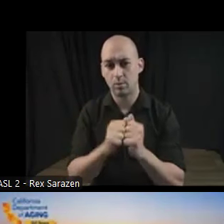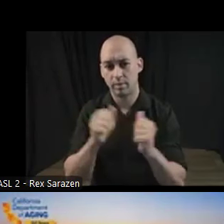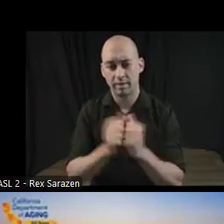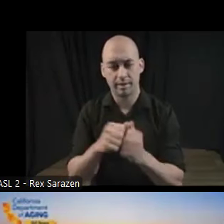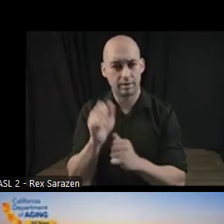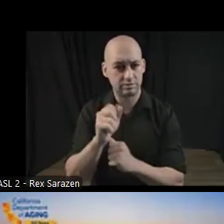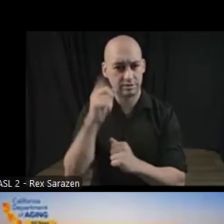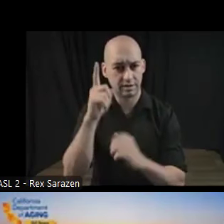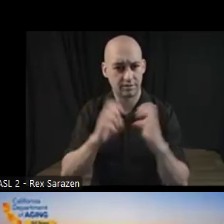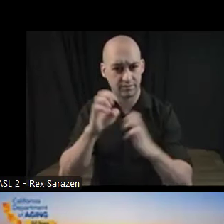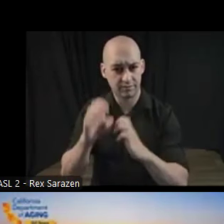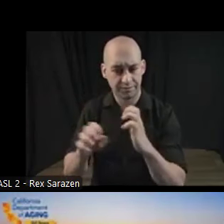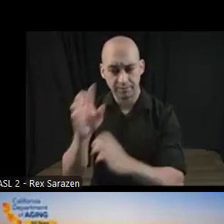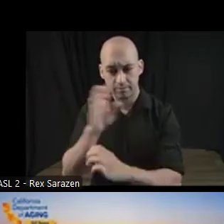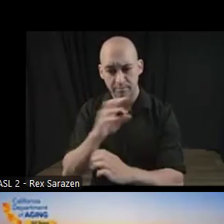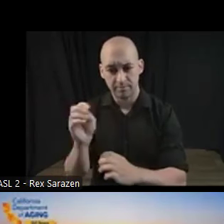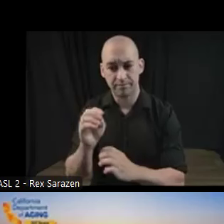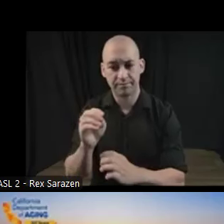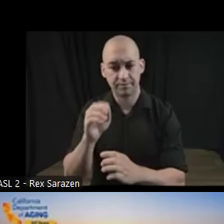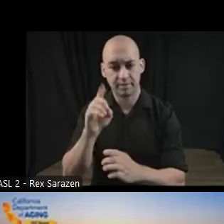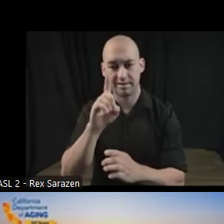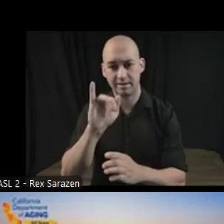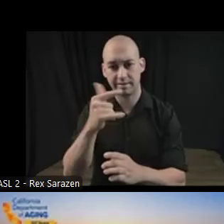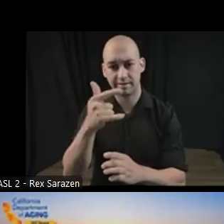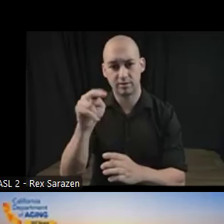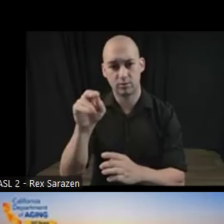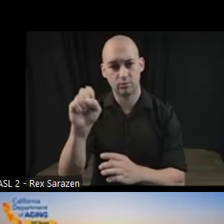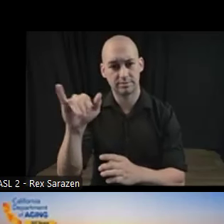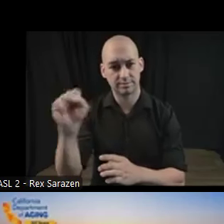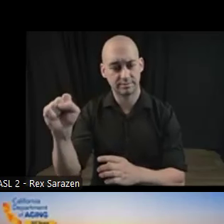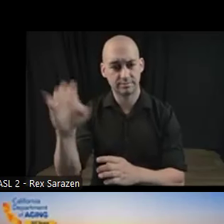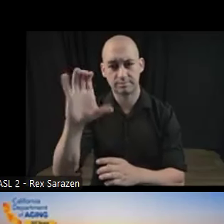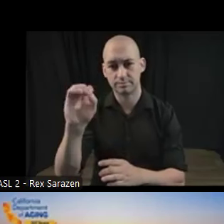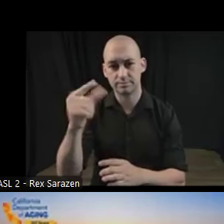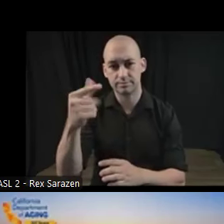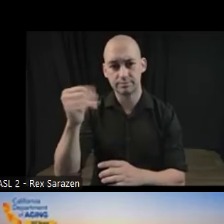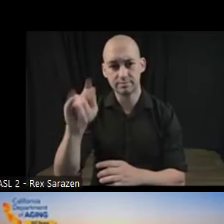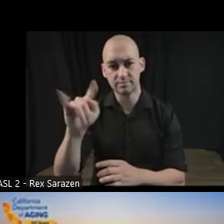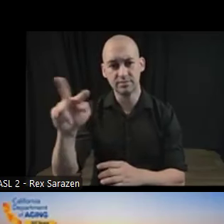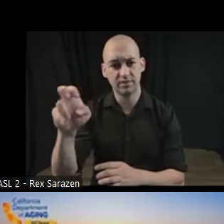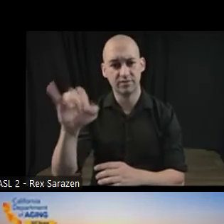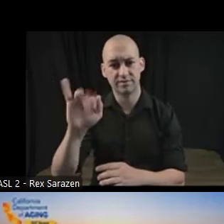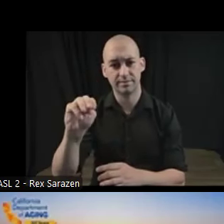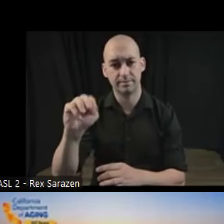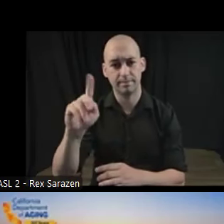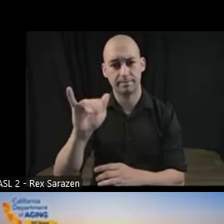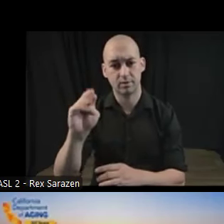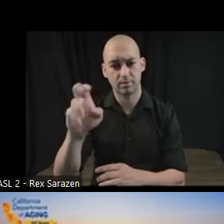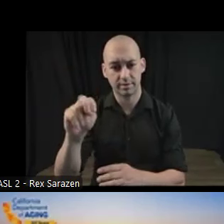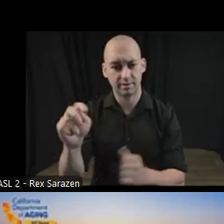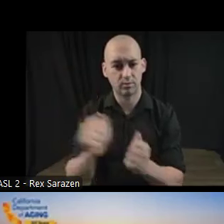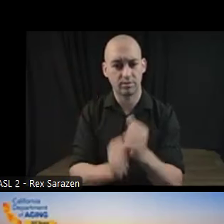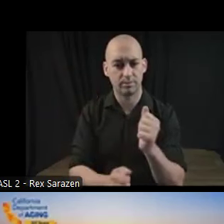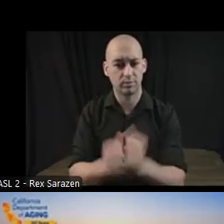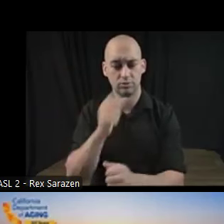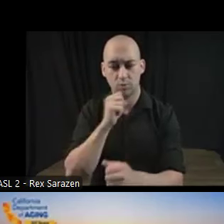understanding, evaluating, and really diagnosing cognitive impairment in these older folks. And what happens is there's a lot